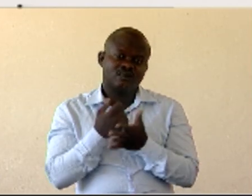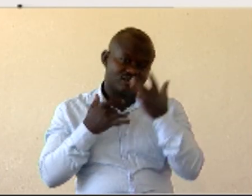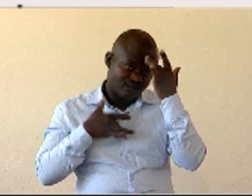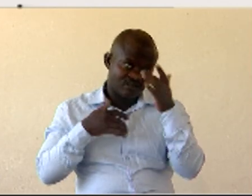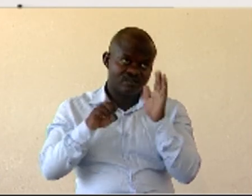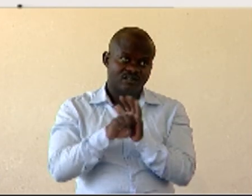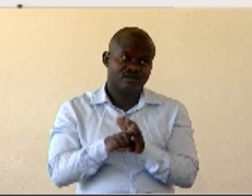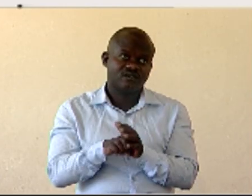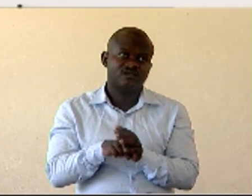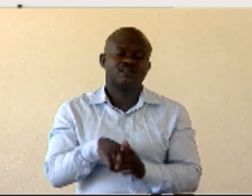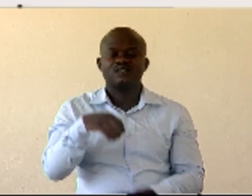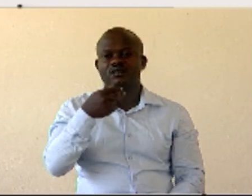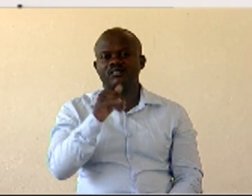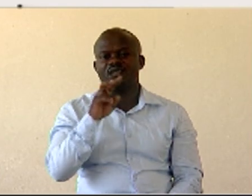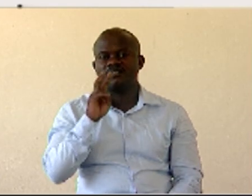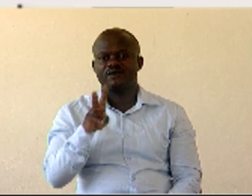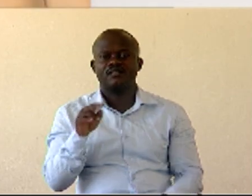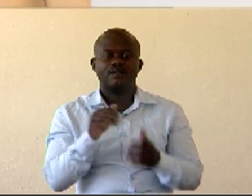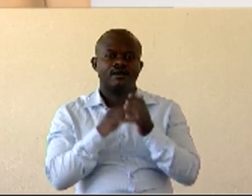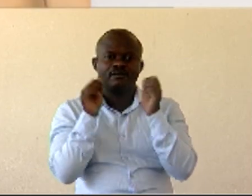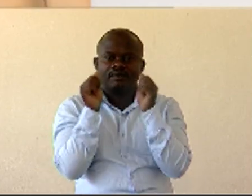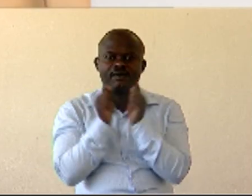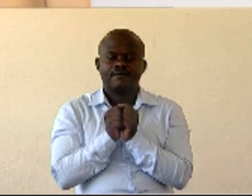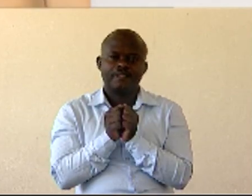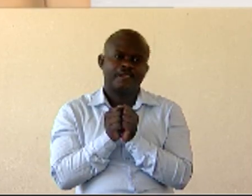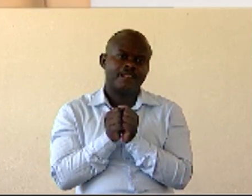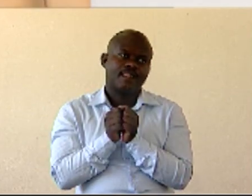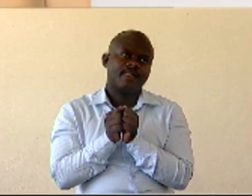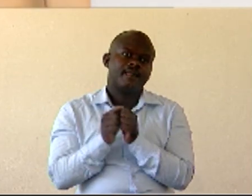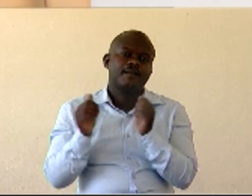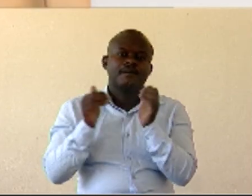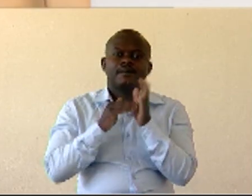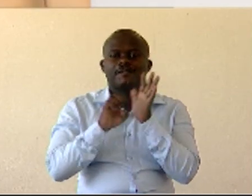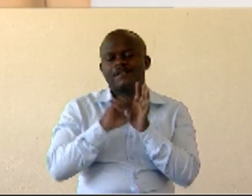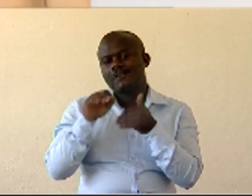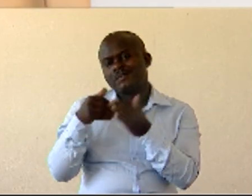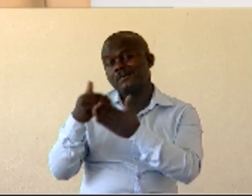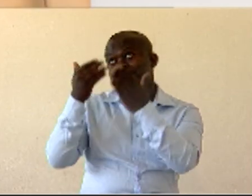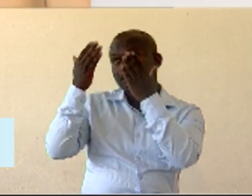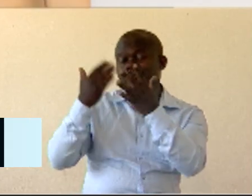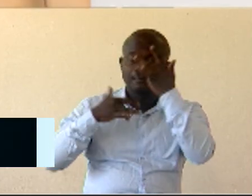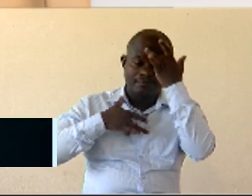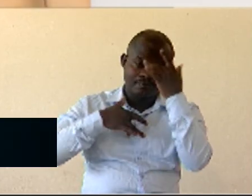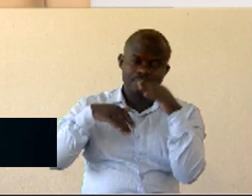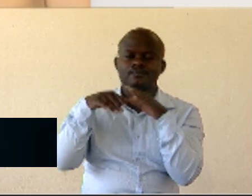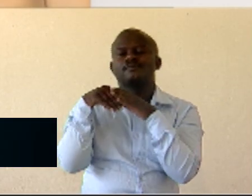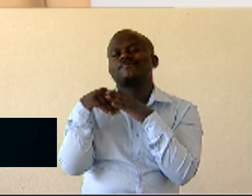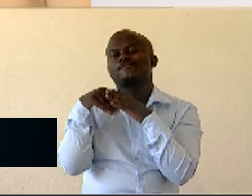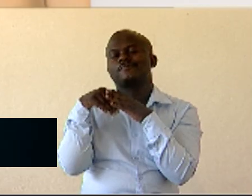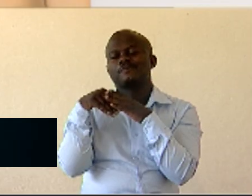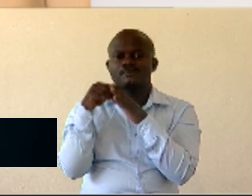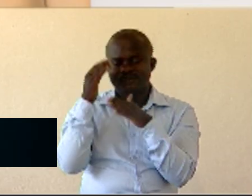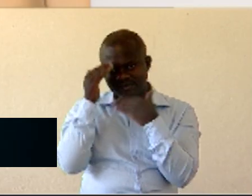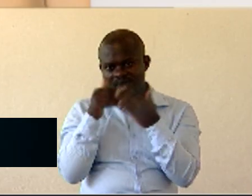we talked about HIV, AIDS, and even malaria. And we had the example of a patient showing that he's going to suffer from disease